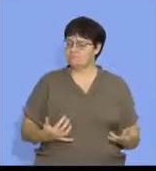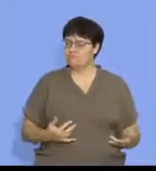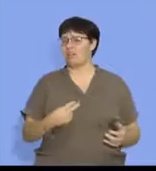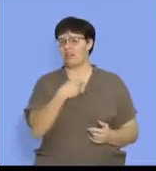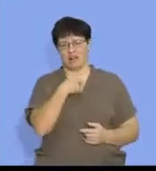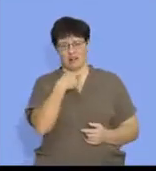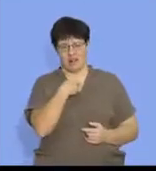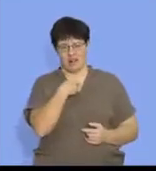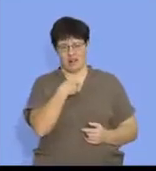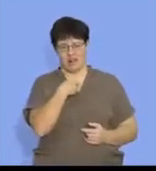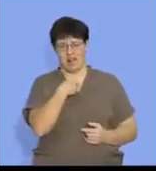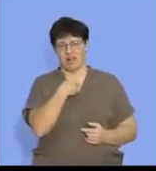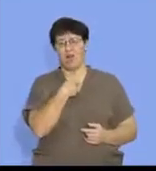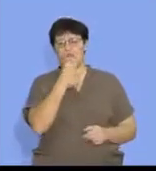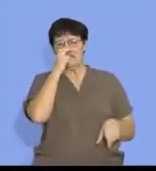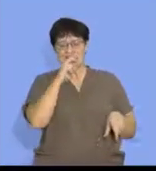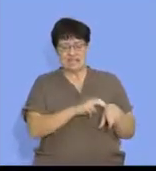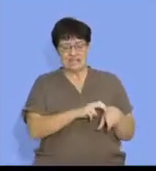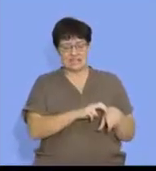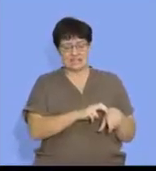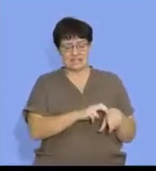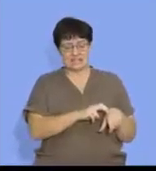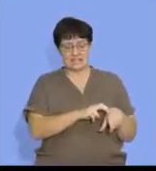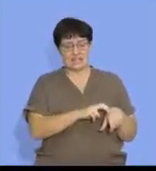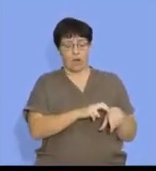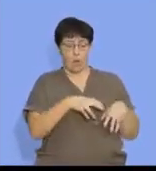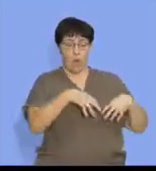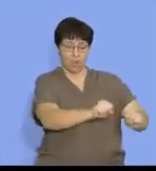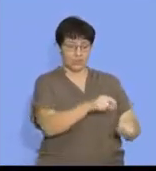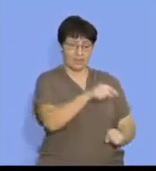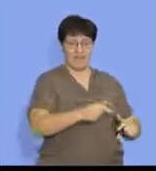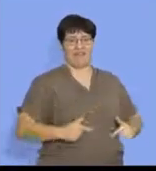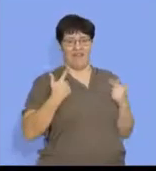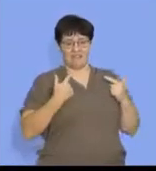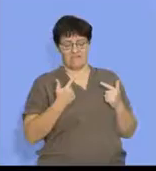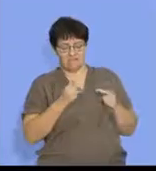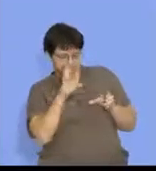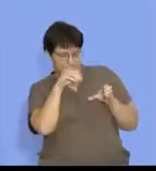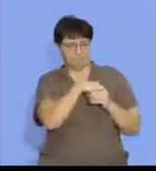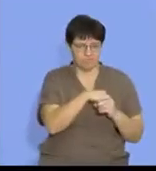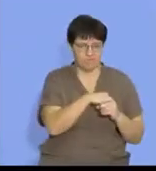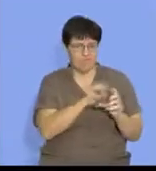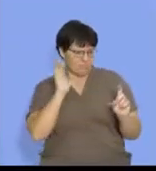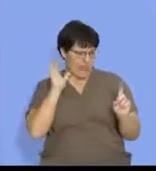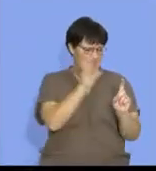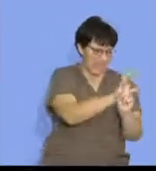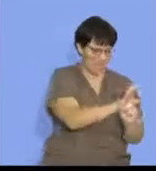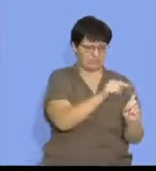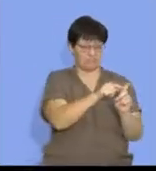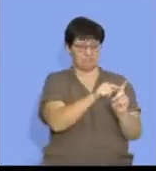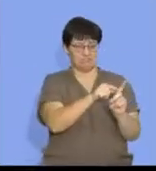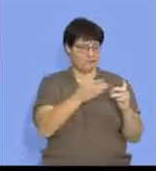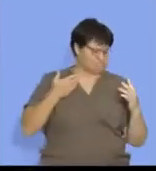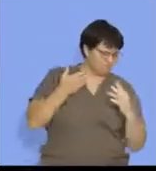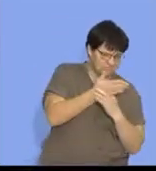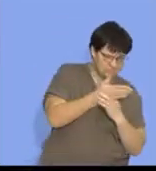they unfortunately need a living host. Right, so a virus always needs to attack something. It